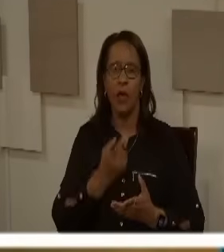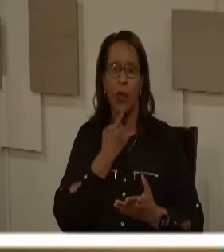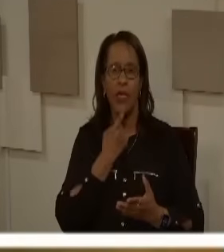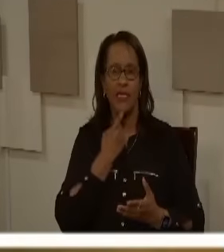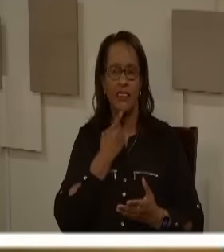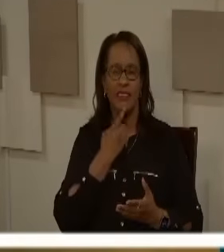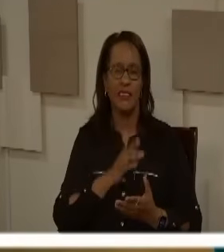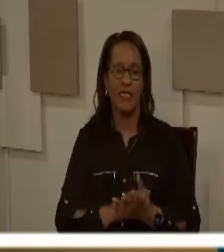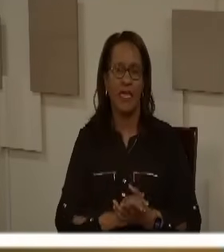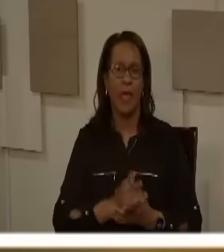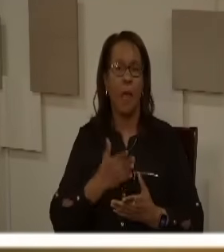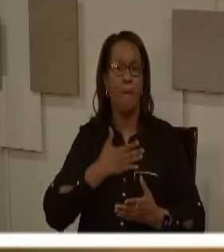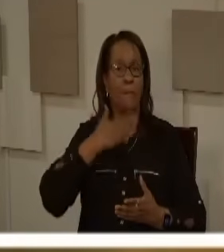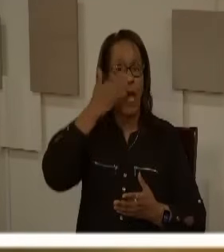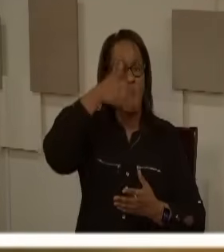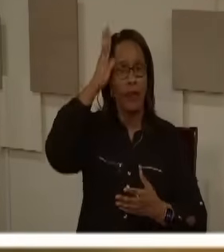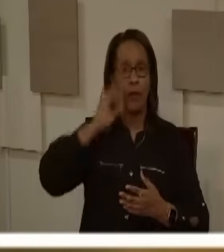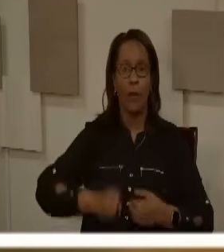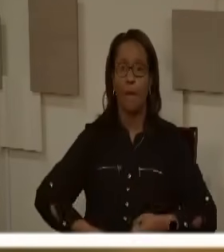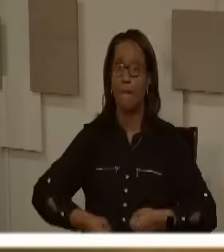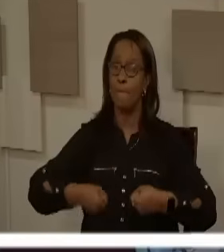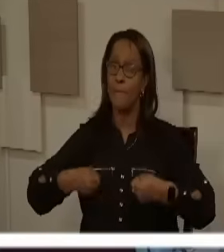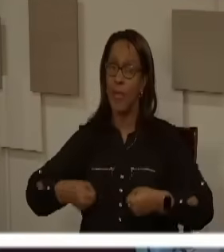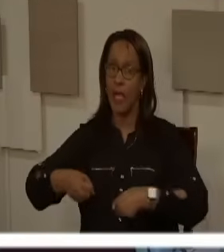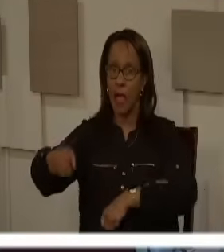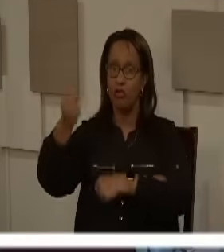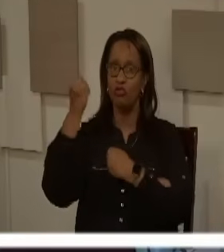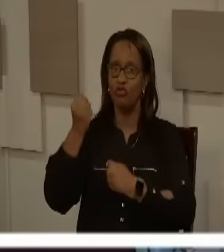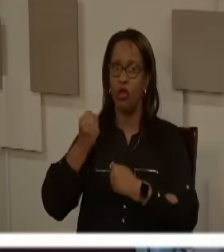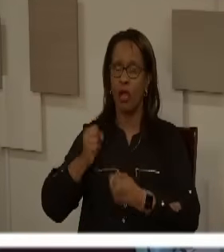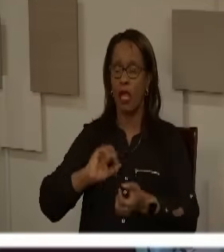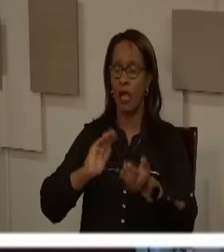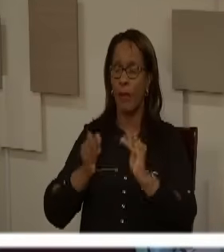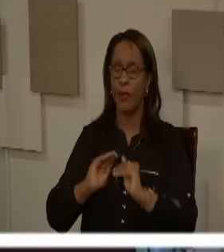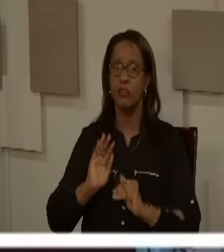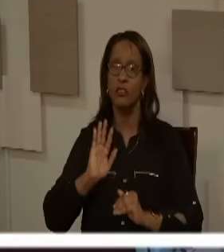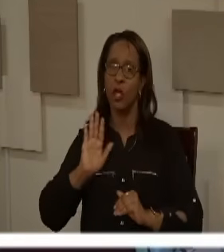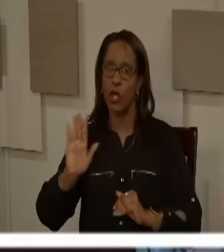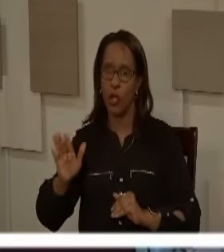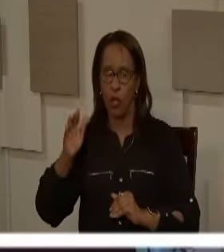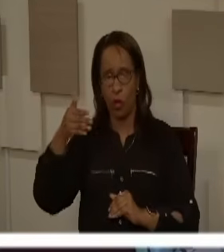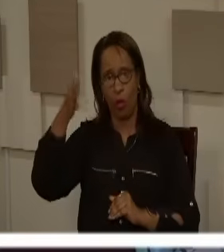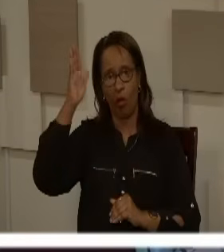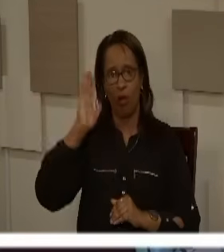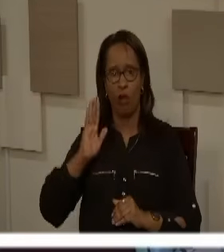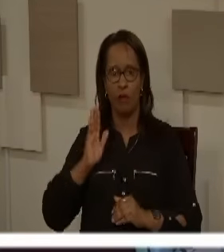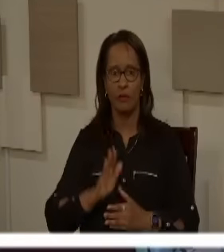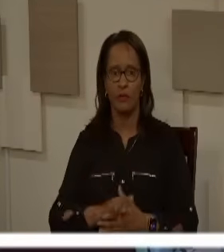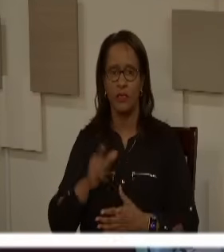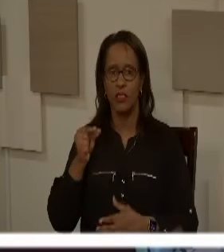Our first reading, which is a prophecy that was said,